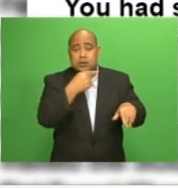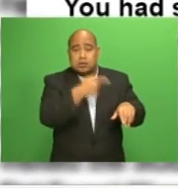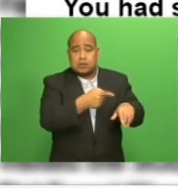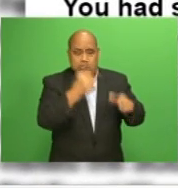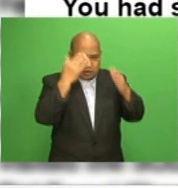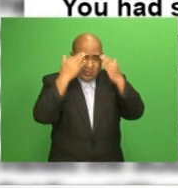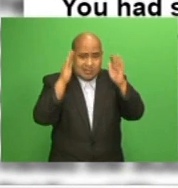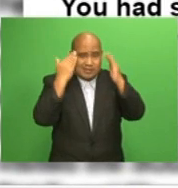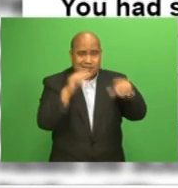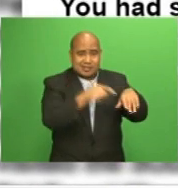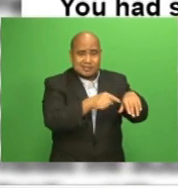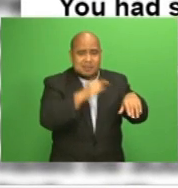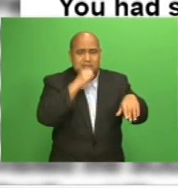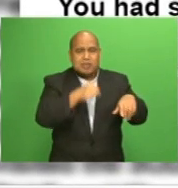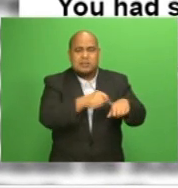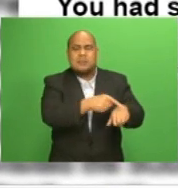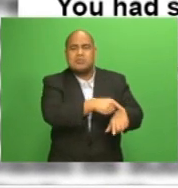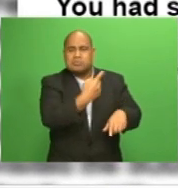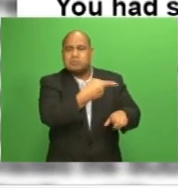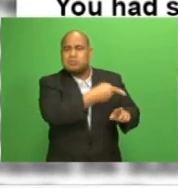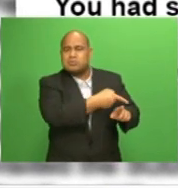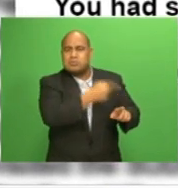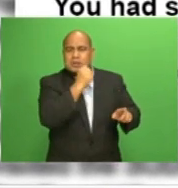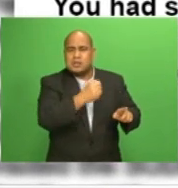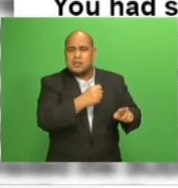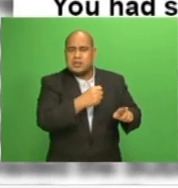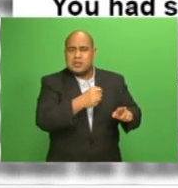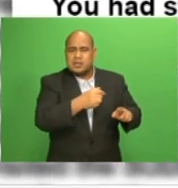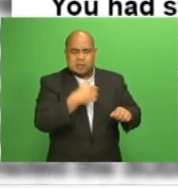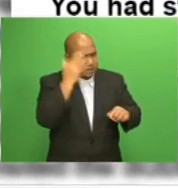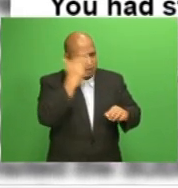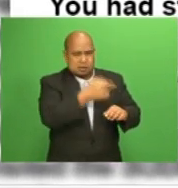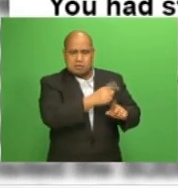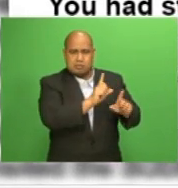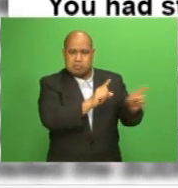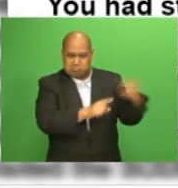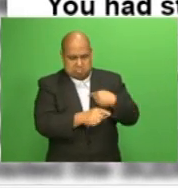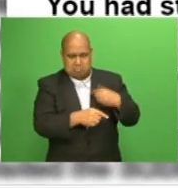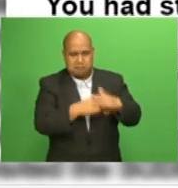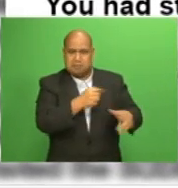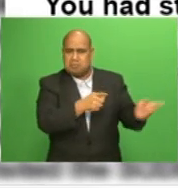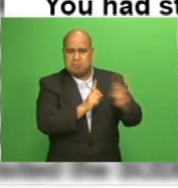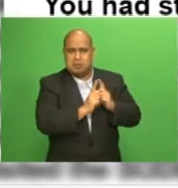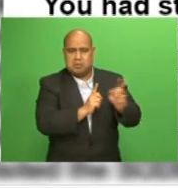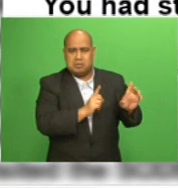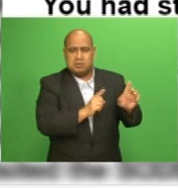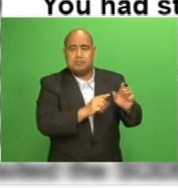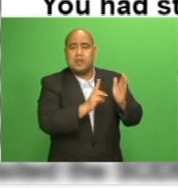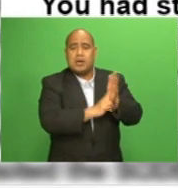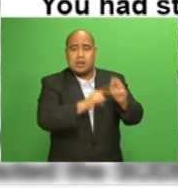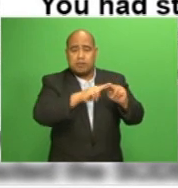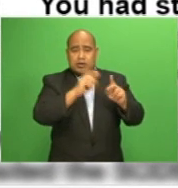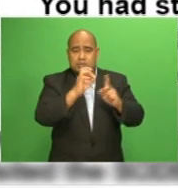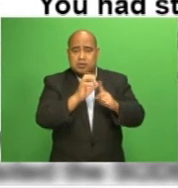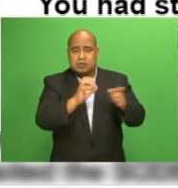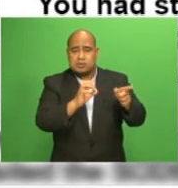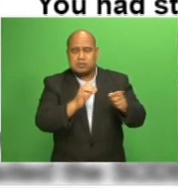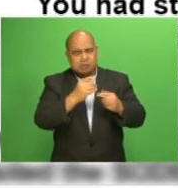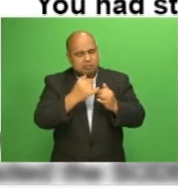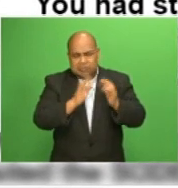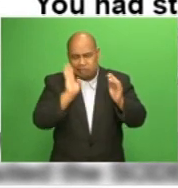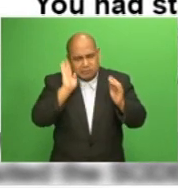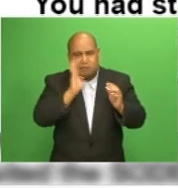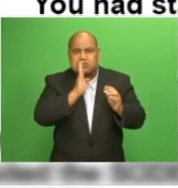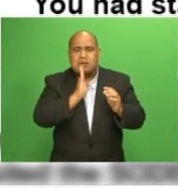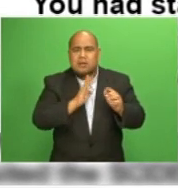about Khan because he did nothing important. The NFP seemed upset when questioned on Biman Prasad's press release last night,